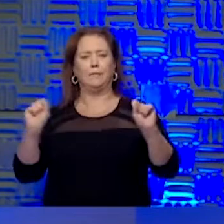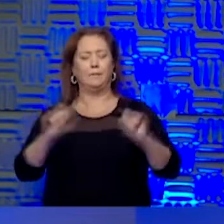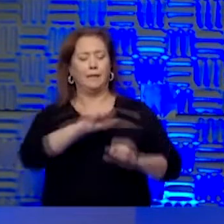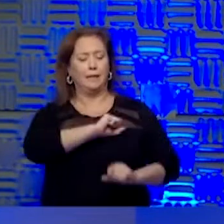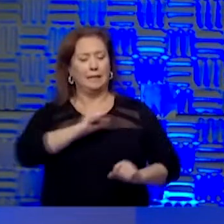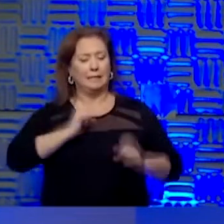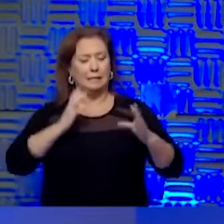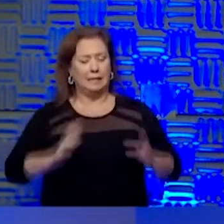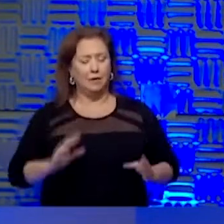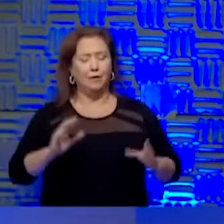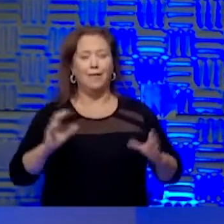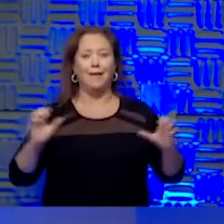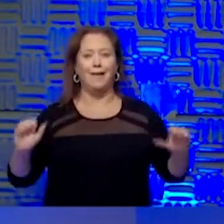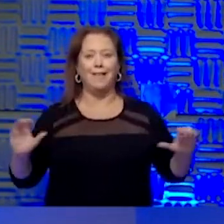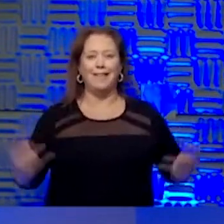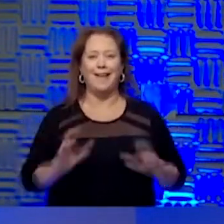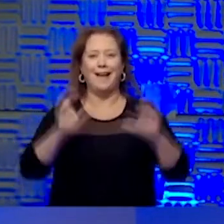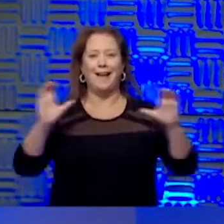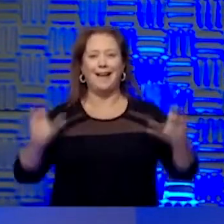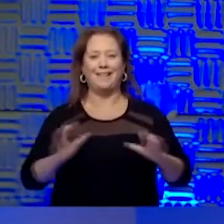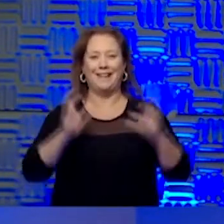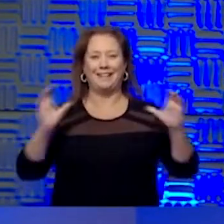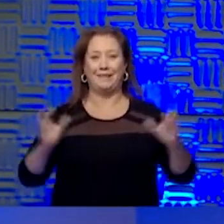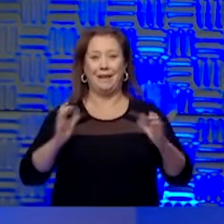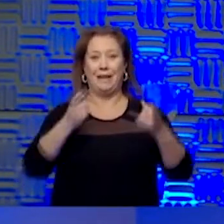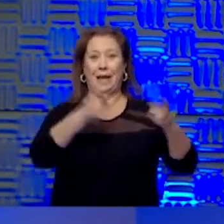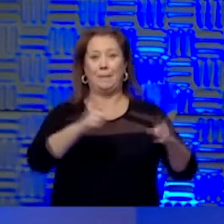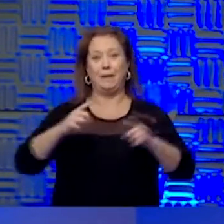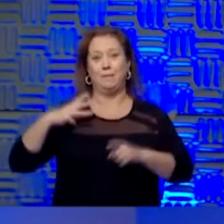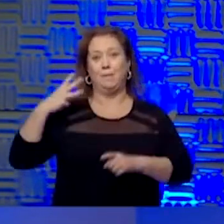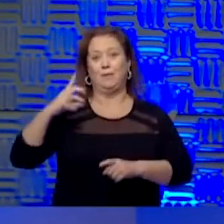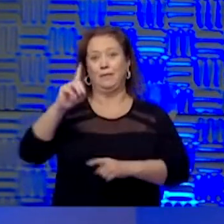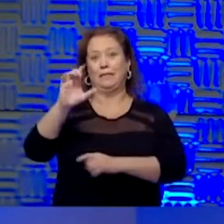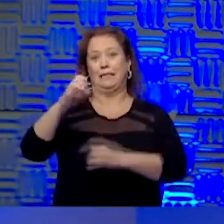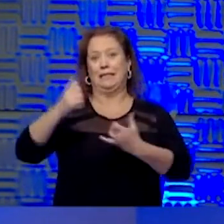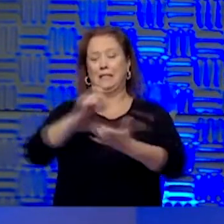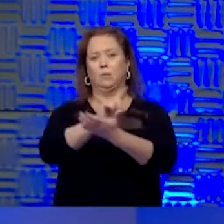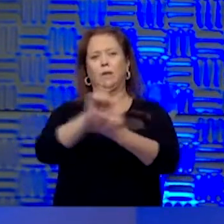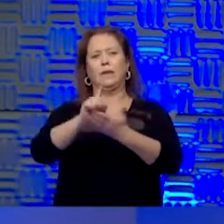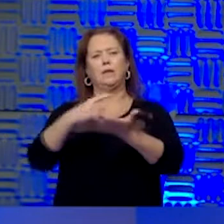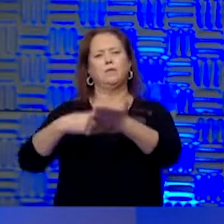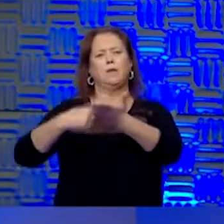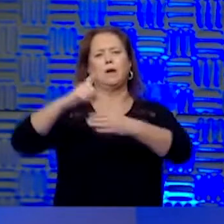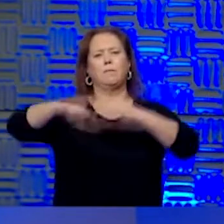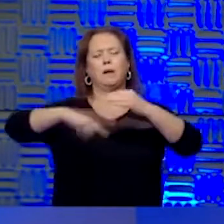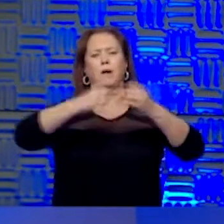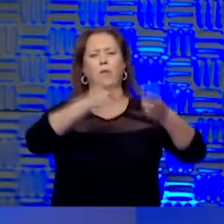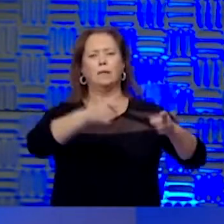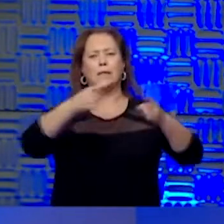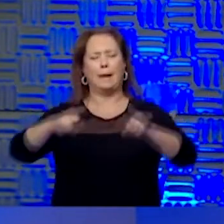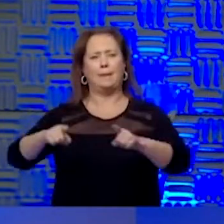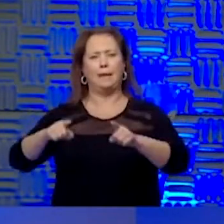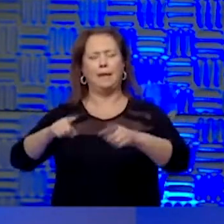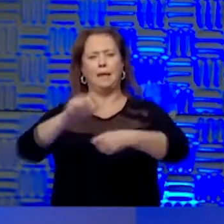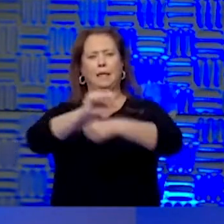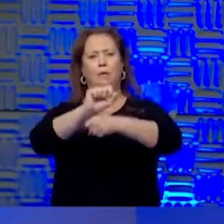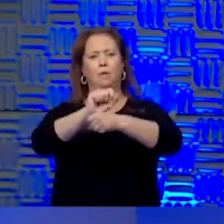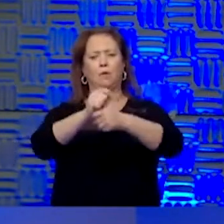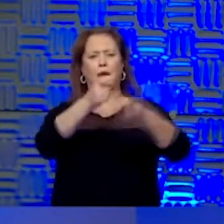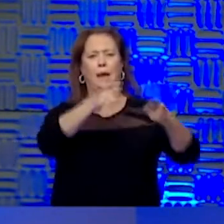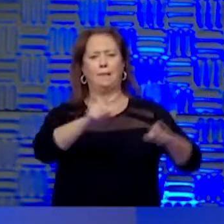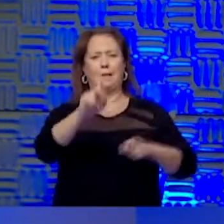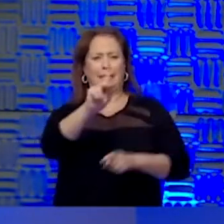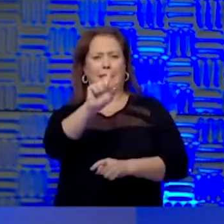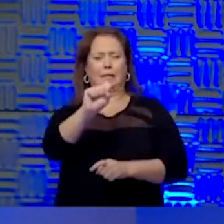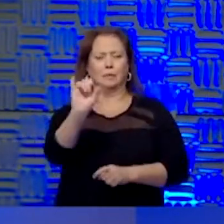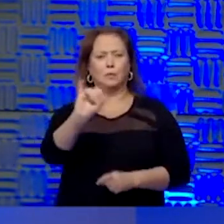Senator, lots of activity in Washington again this week. Talk to us a little bit about some of the things that are going on there and some of the work being done here in